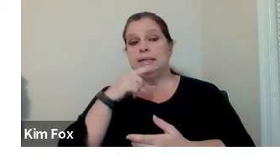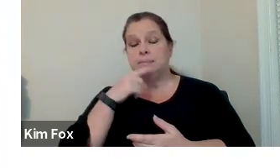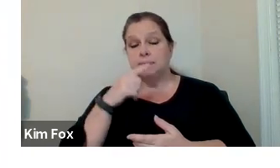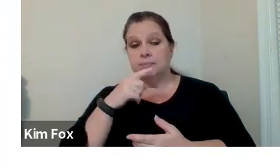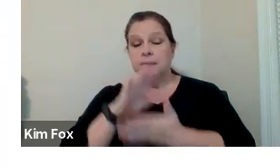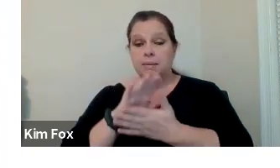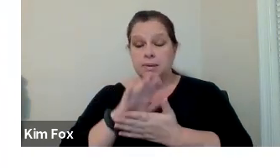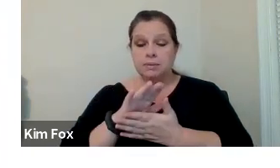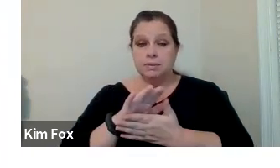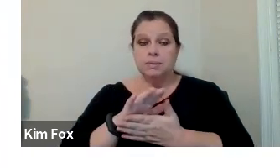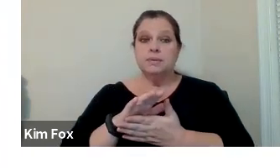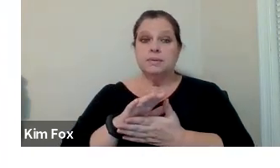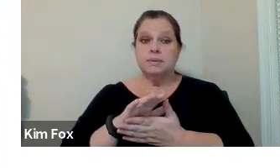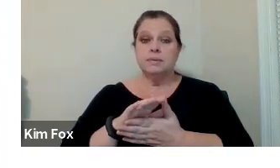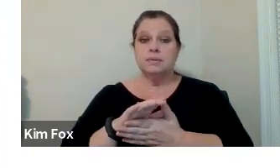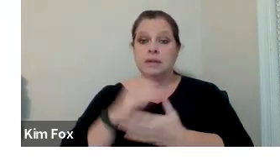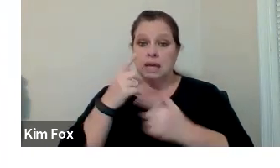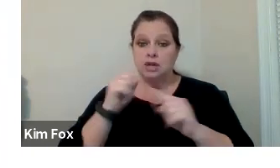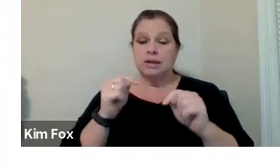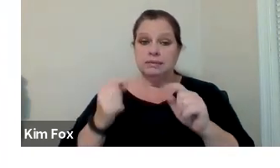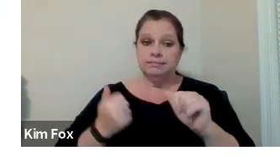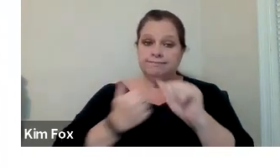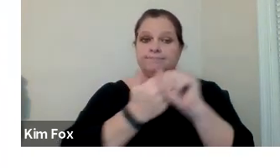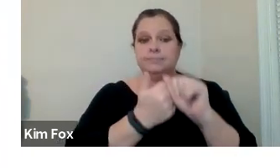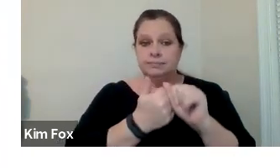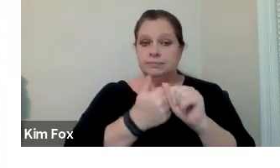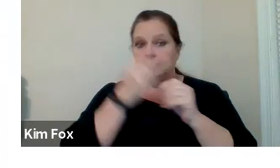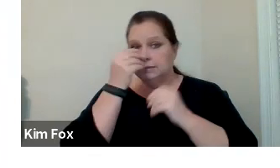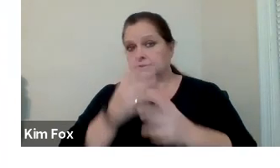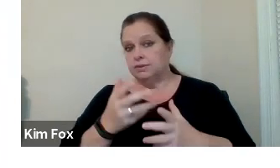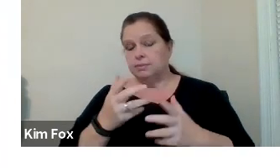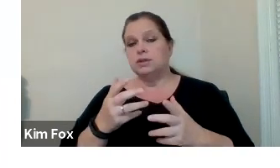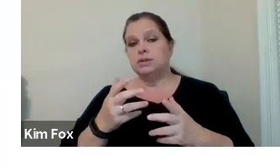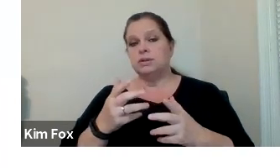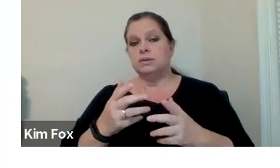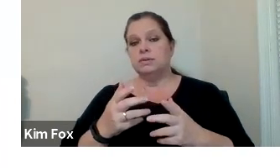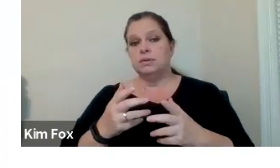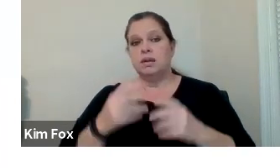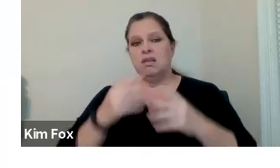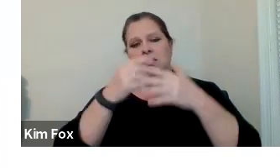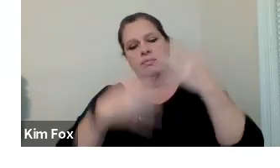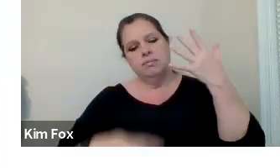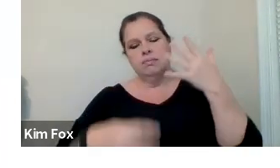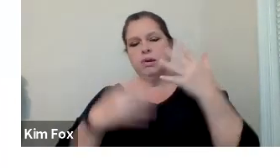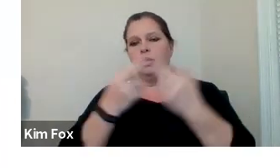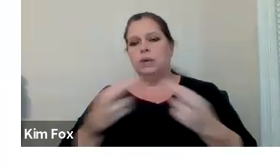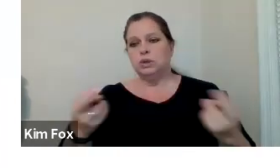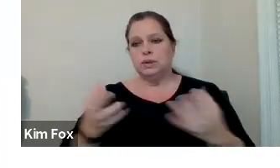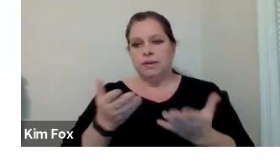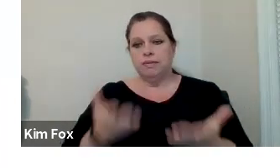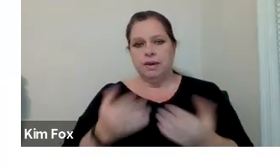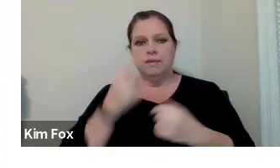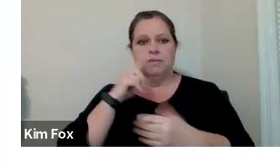and maintain that and update it as often. And there's a plethora of resources on there for